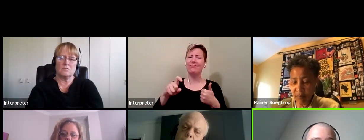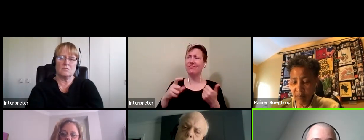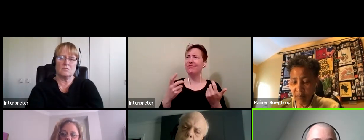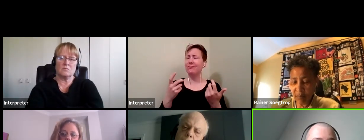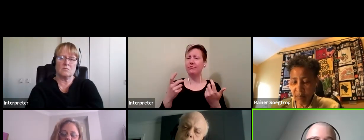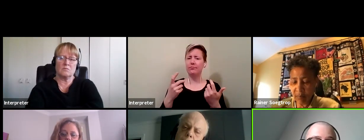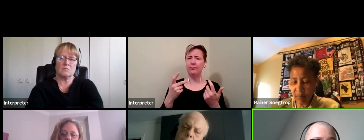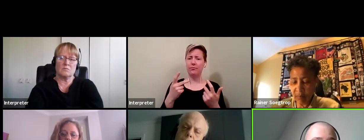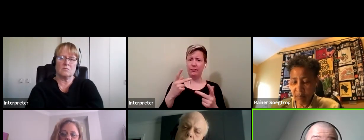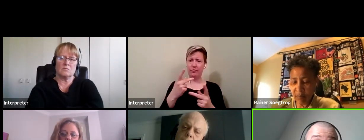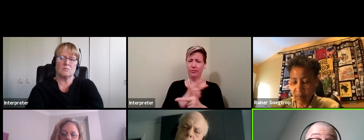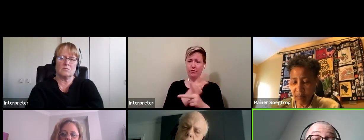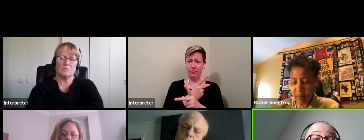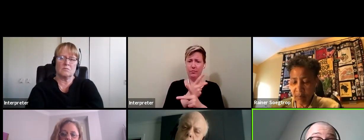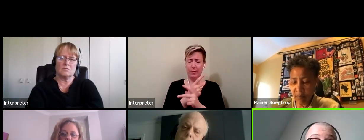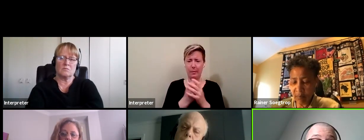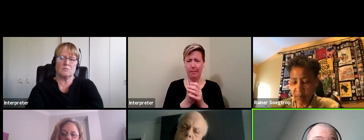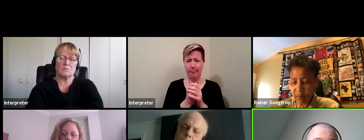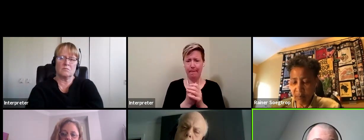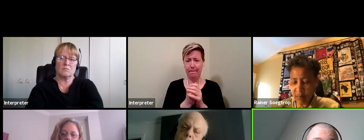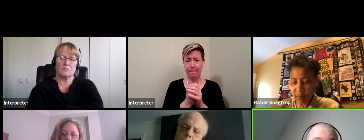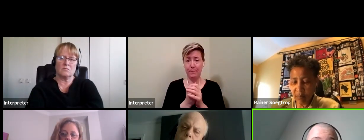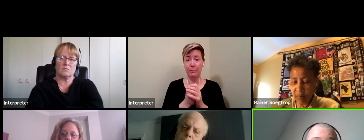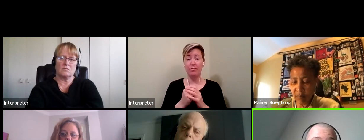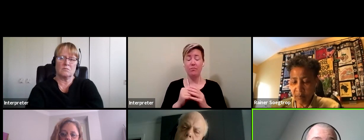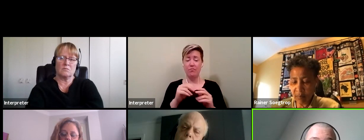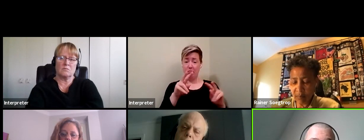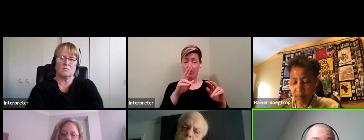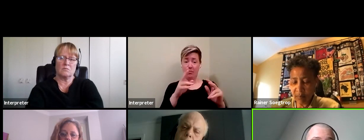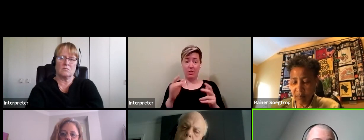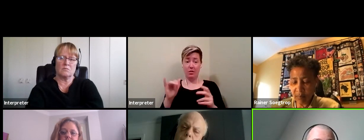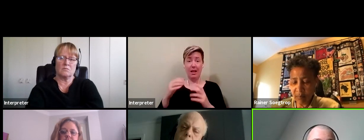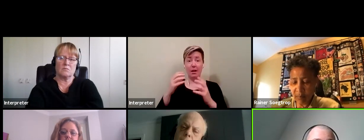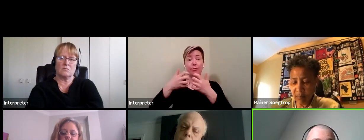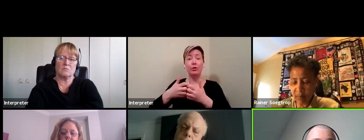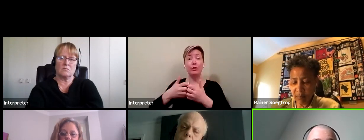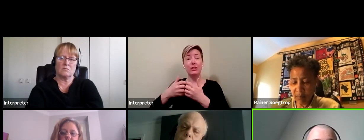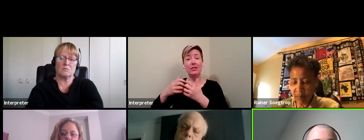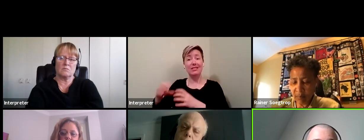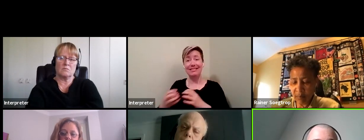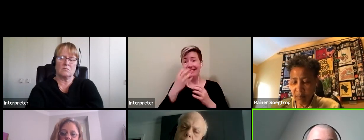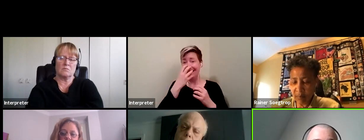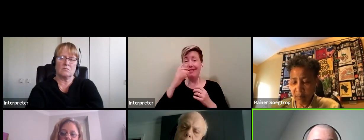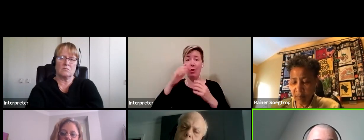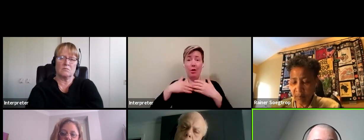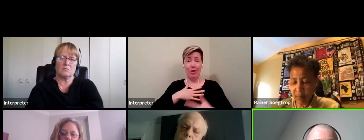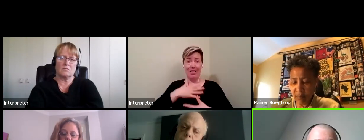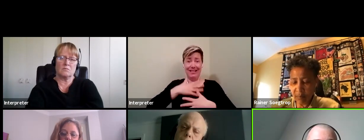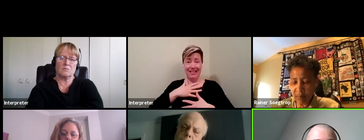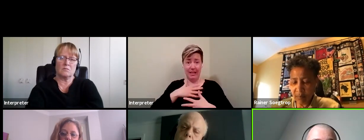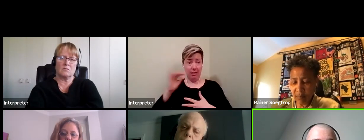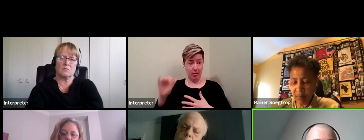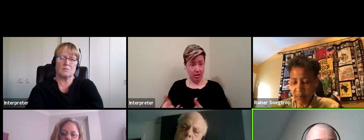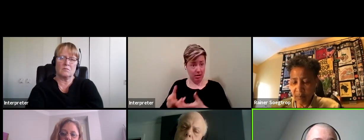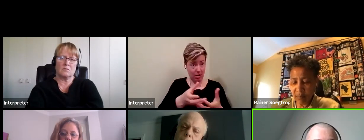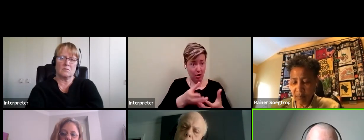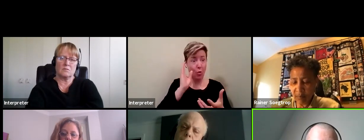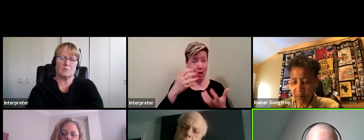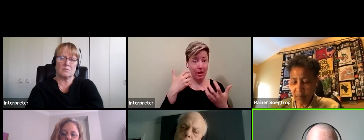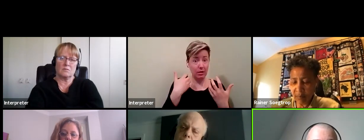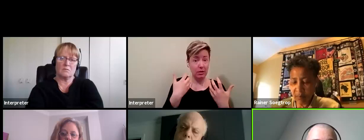like, will the ventilator save your life? That's the question, right? Decisions need to be based on